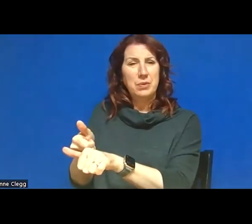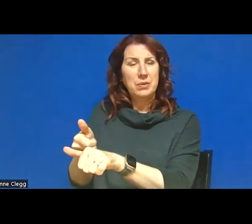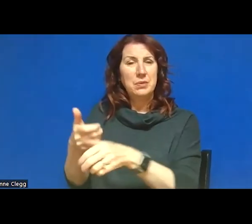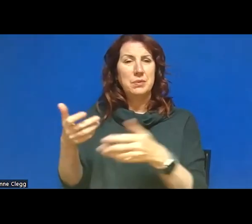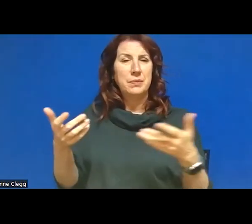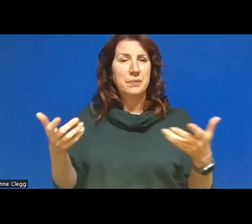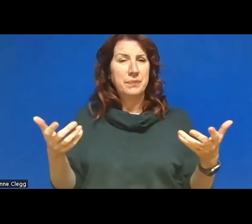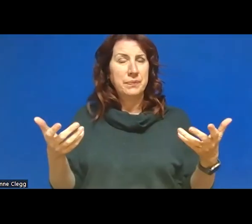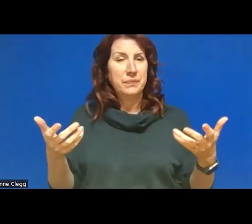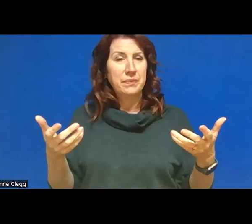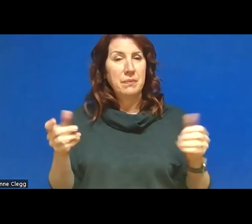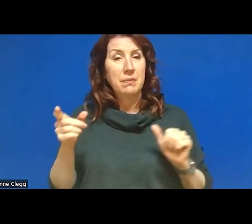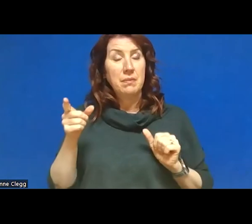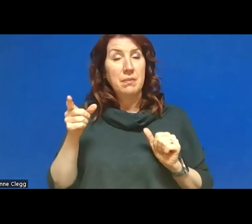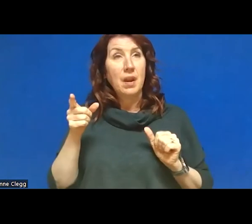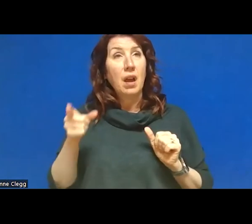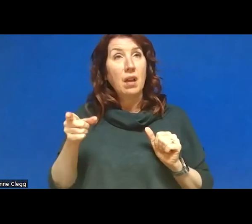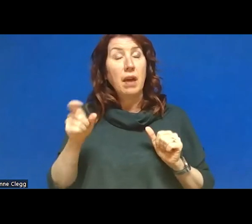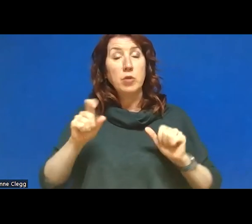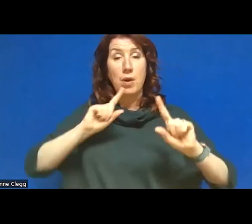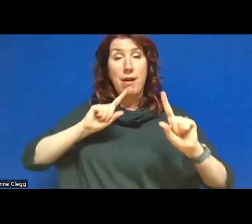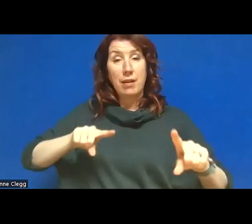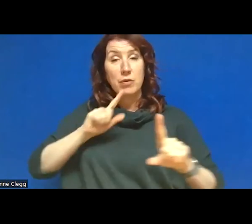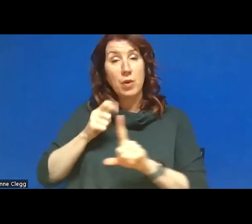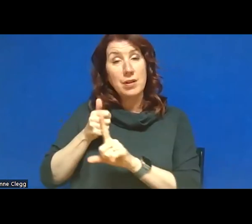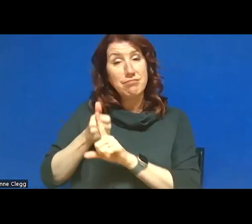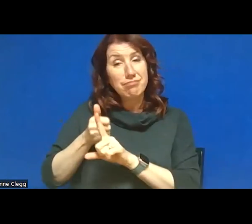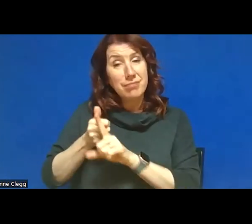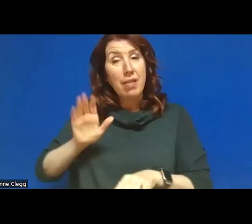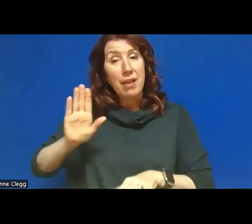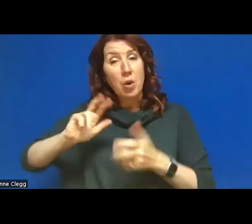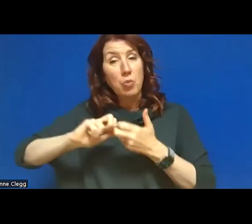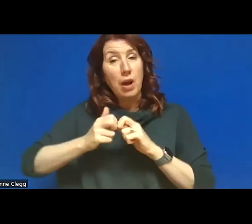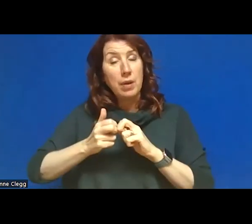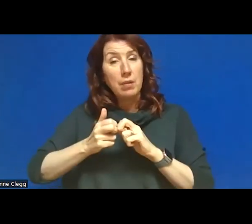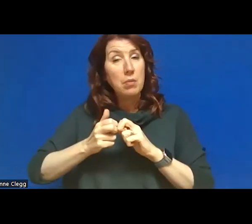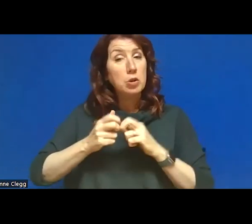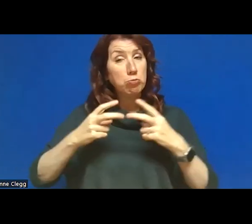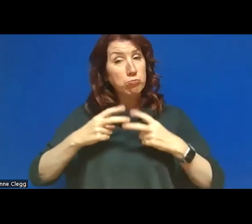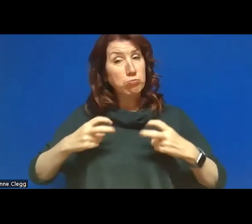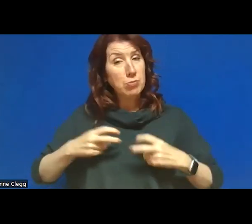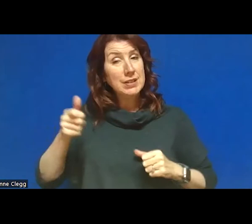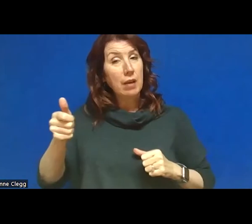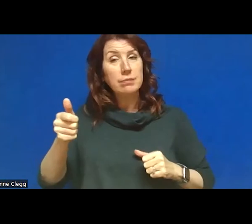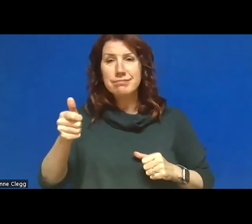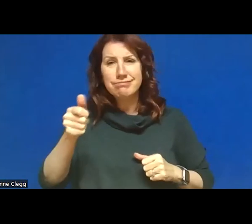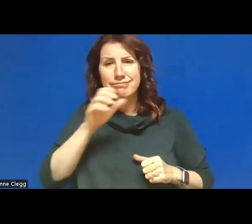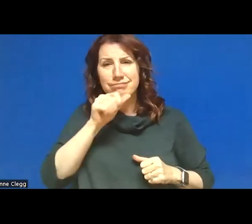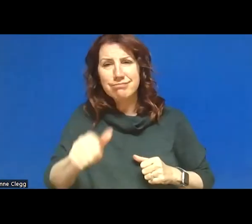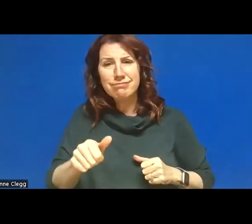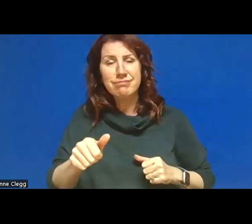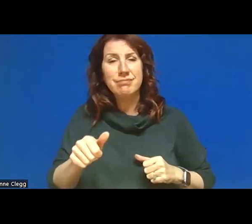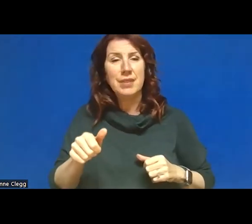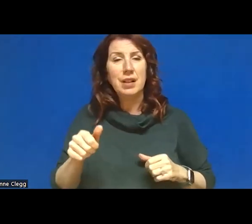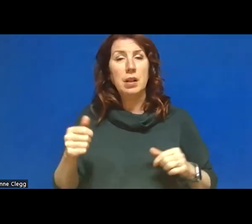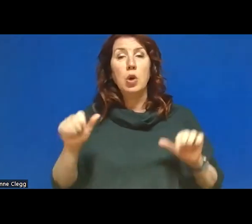and answer to their own issues, that never occurred to them. We have this idea that we could project